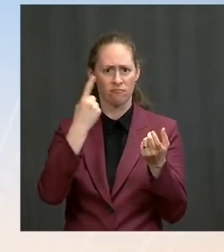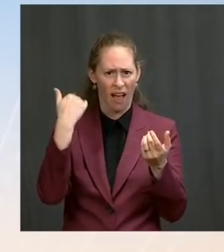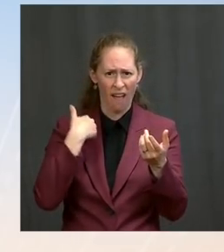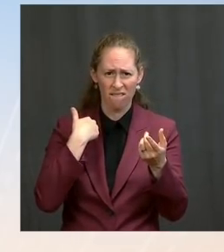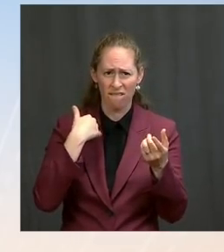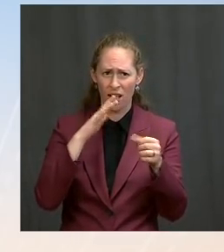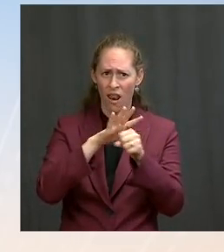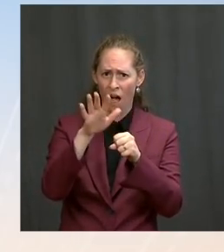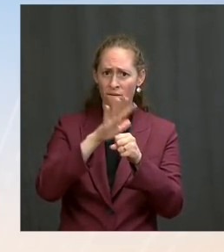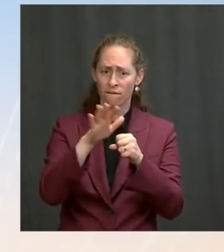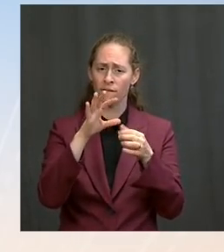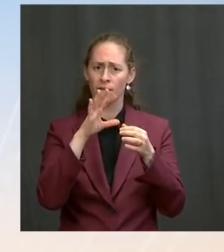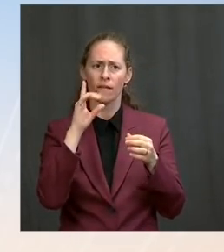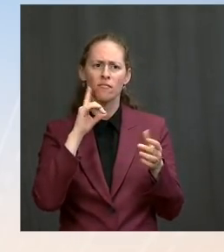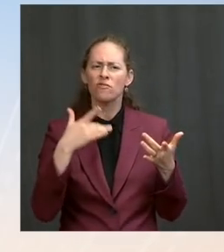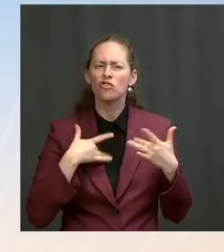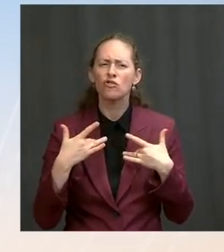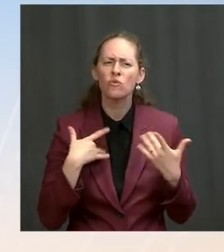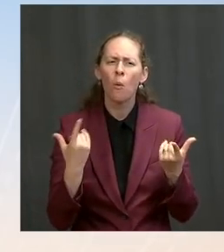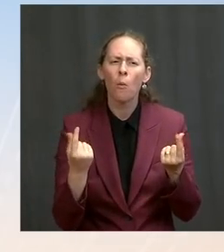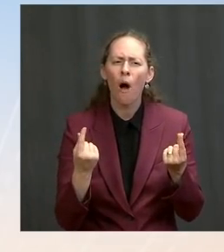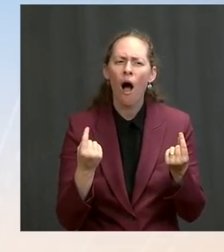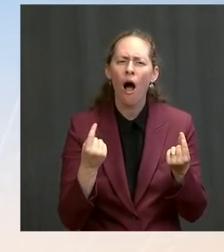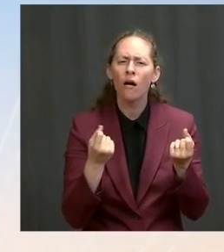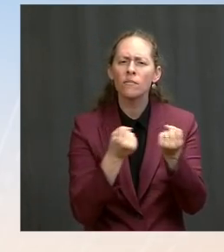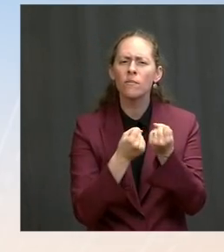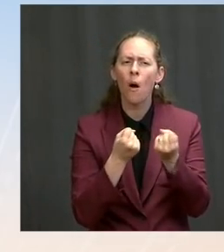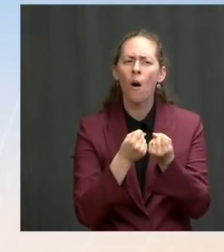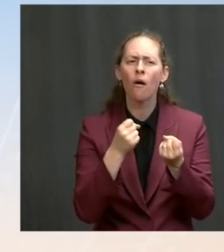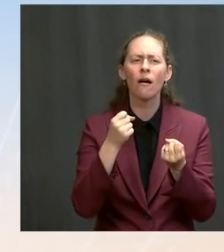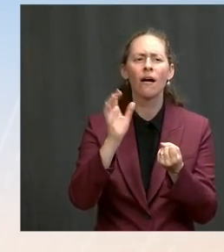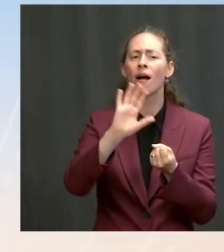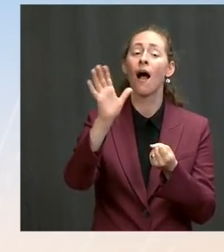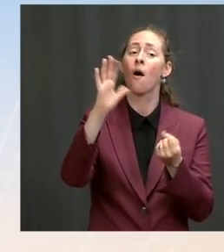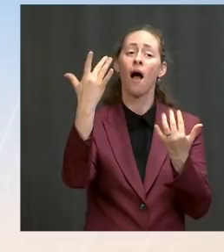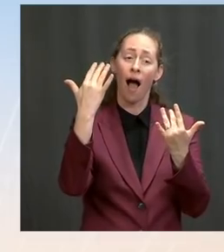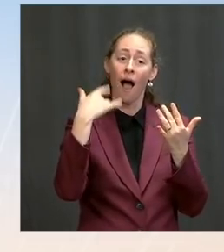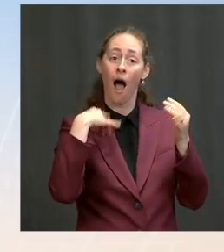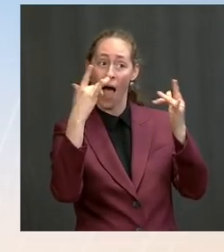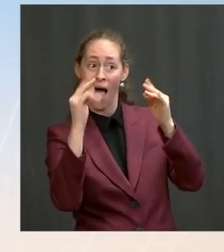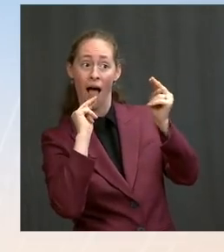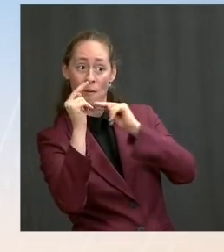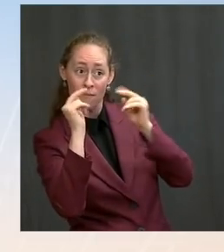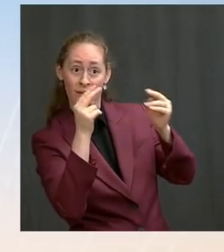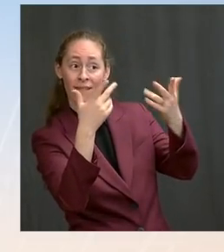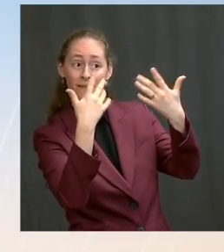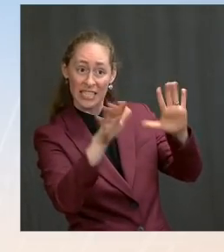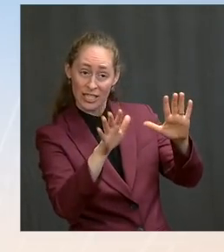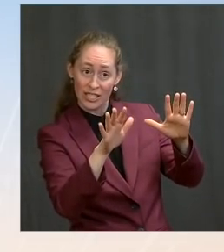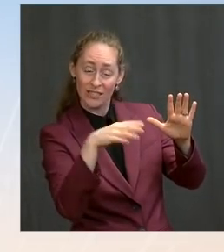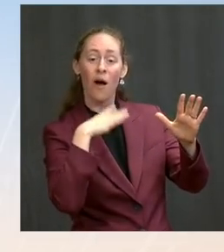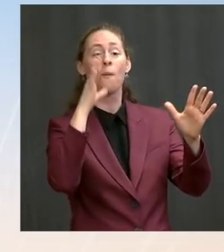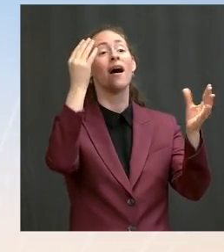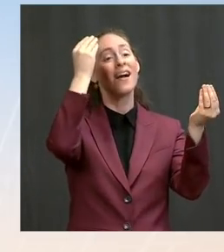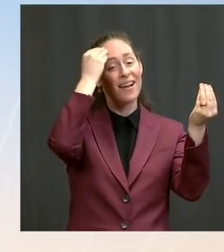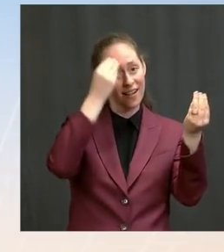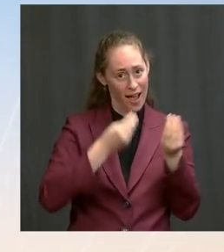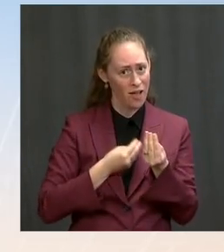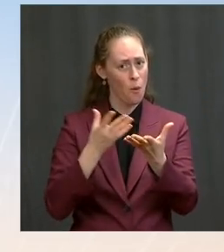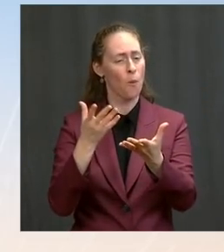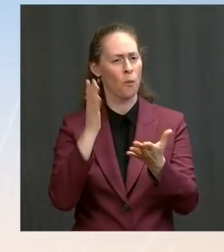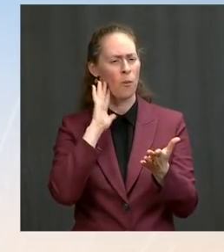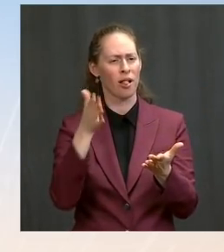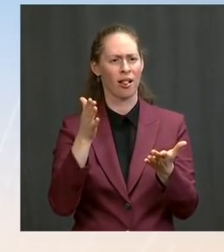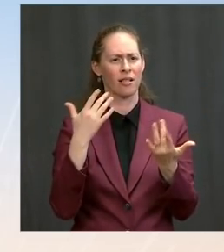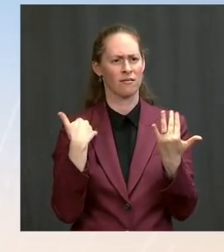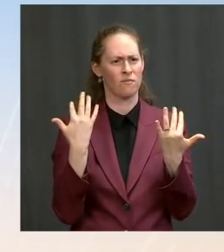he has his support? Yeah. Again, April, once they are ready to talk, once the negotiators are ready to talk about the specifics of the framework and where they are, I'm